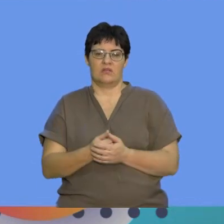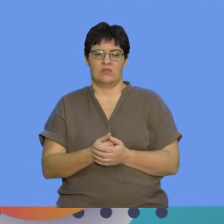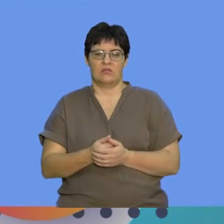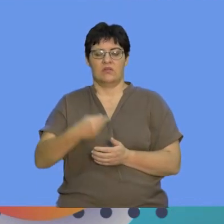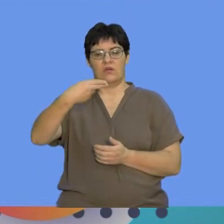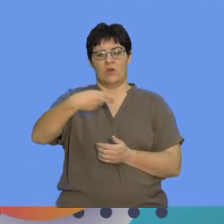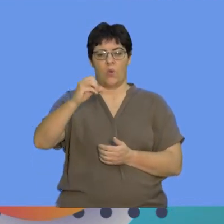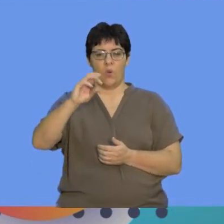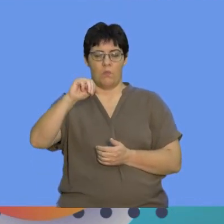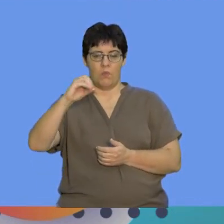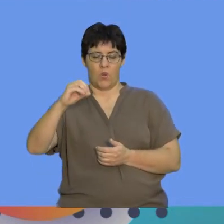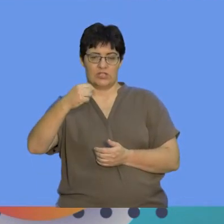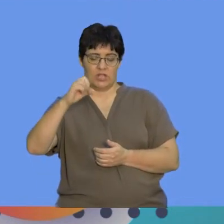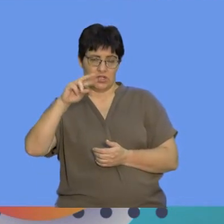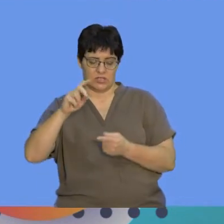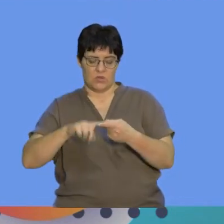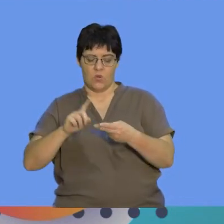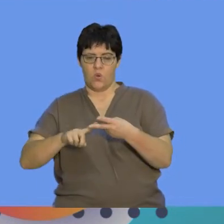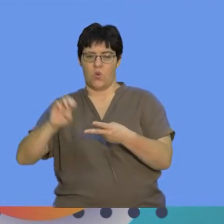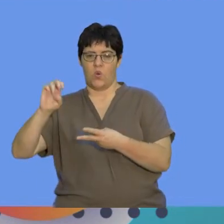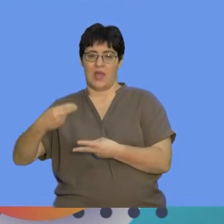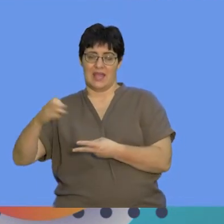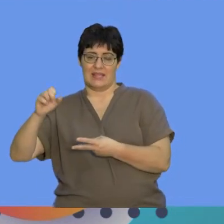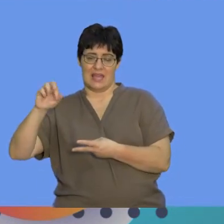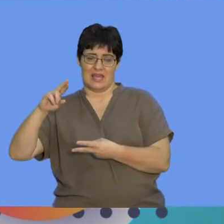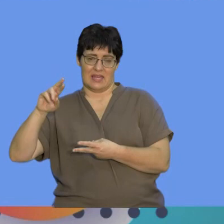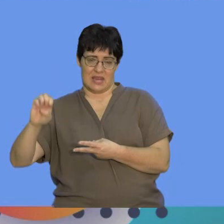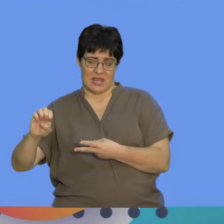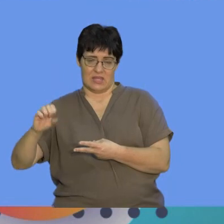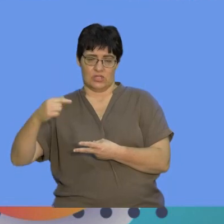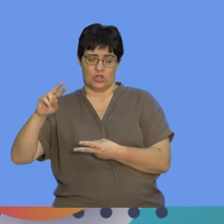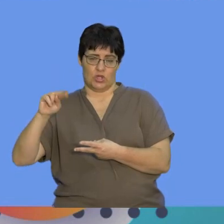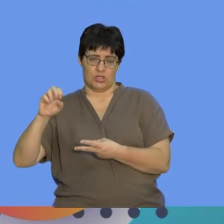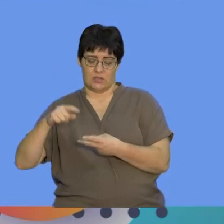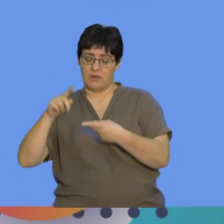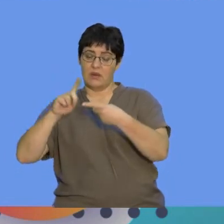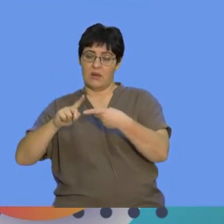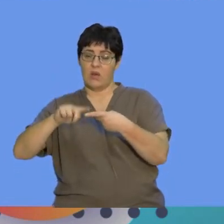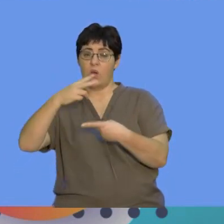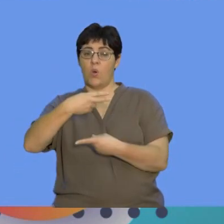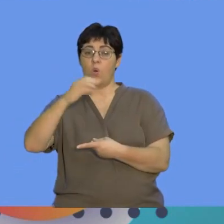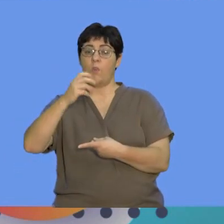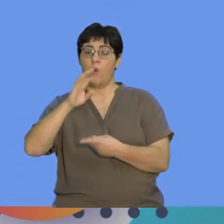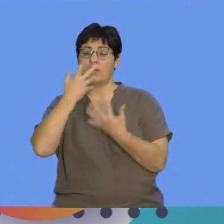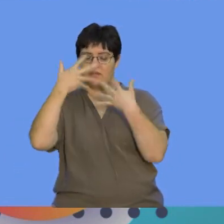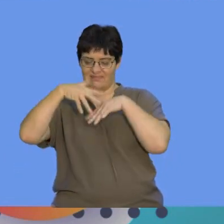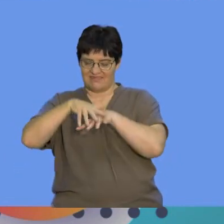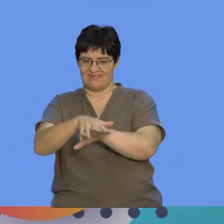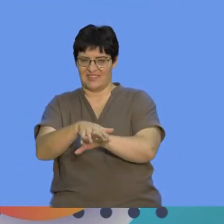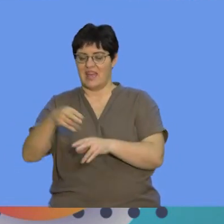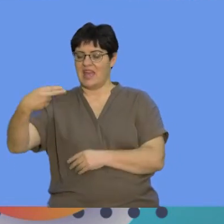homogeneous or heterogeneous. So the word homo actually means uniform, while hetero